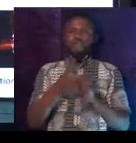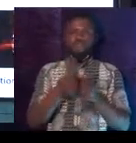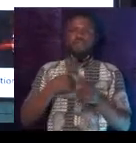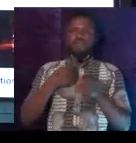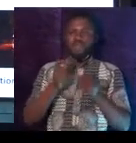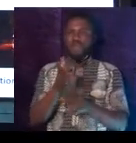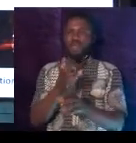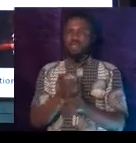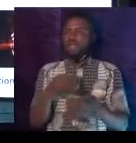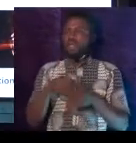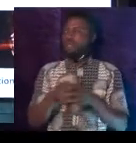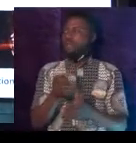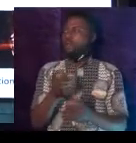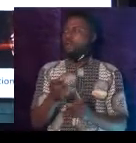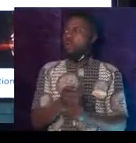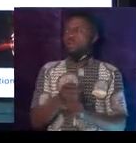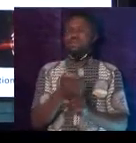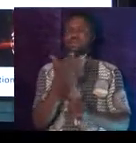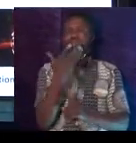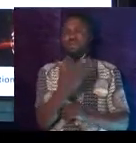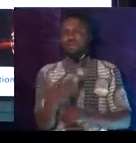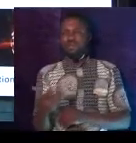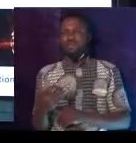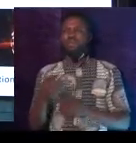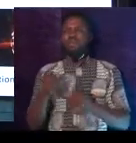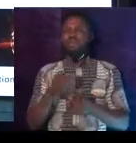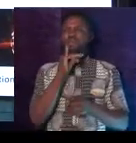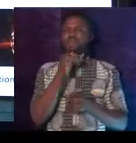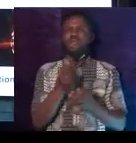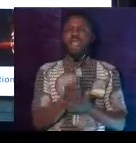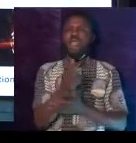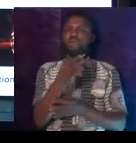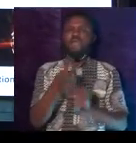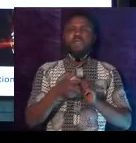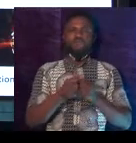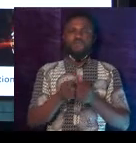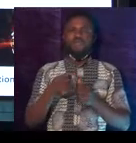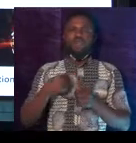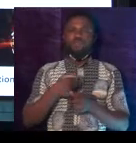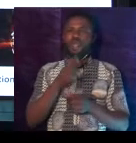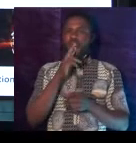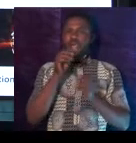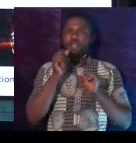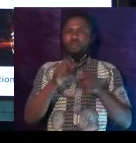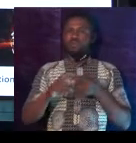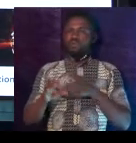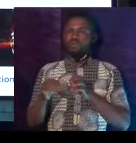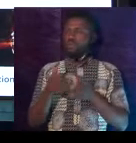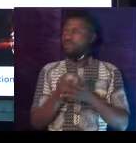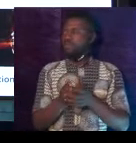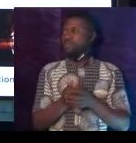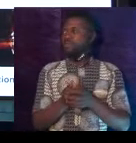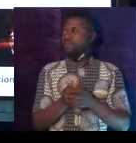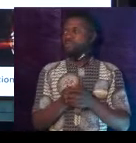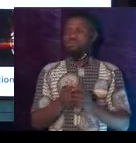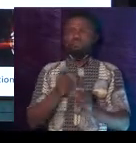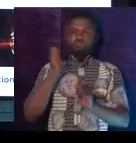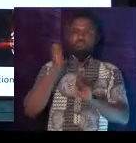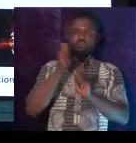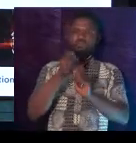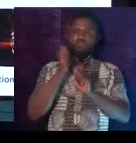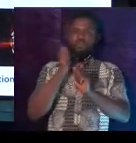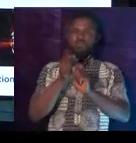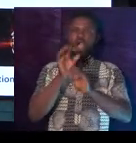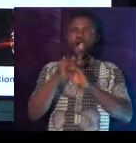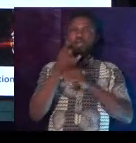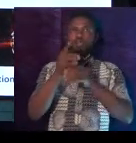friction, we can achieve that. In holding things firmly, is with the help of friction, you are able to do that. Fixing it on the wall is